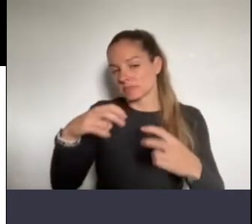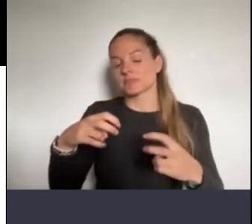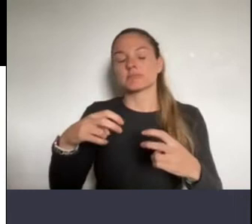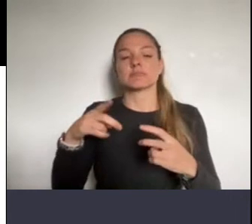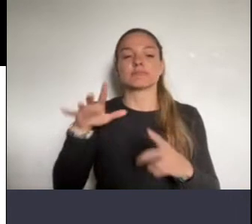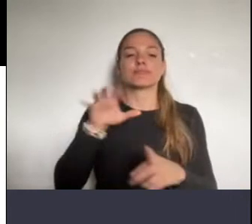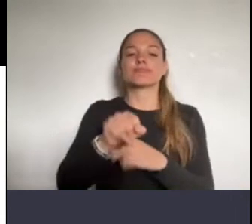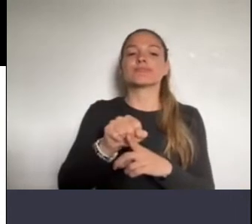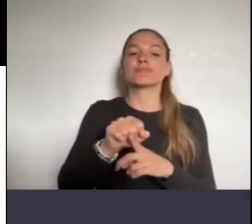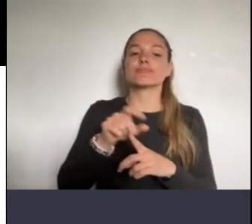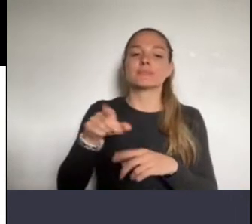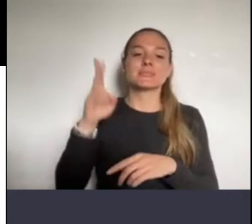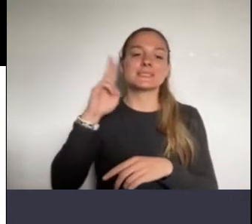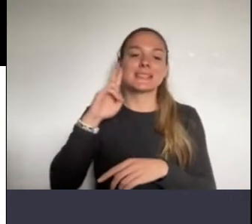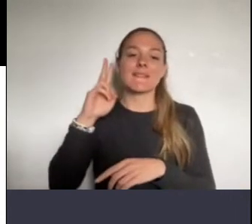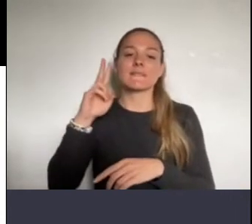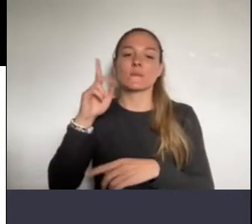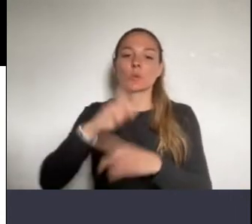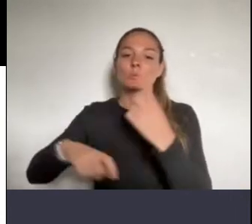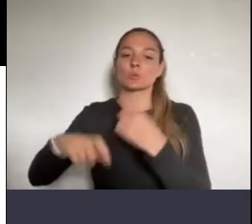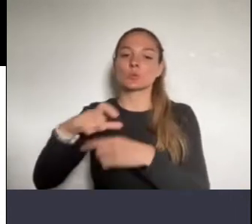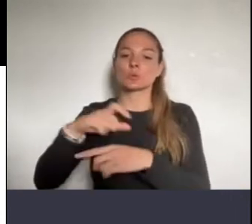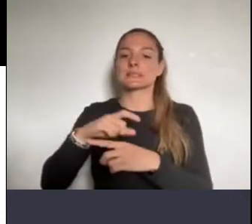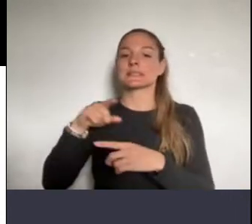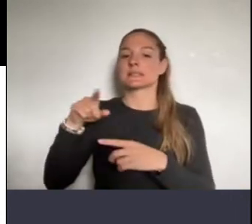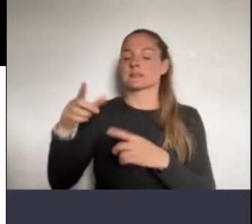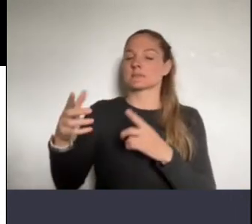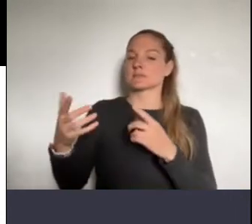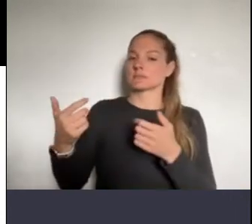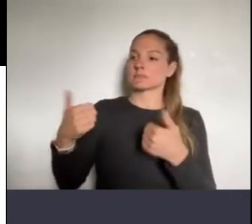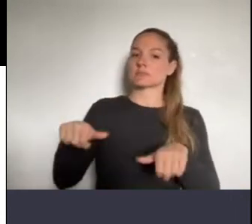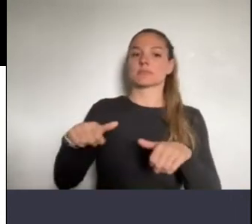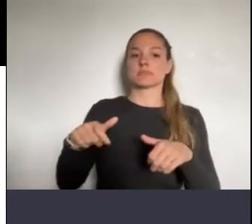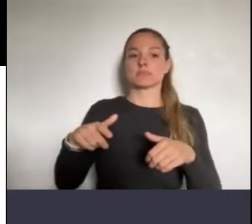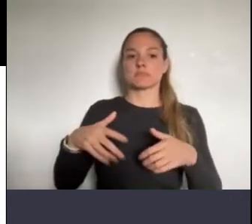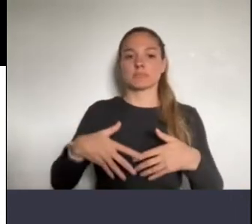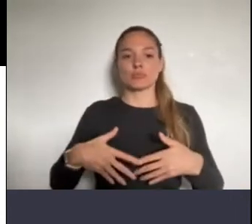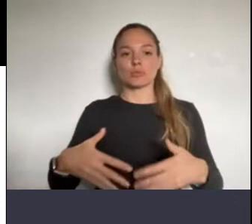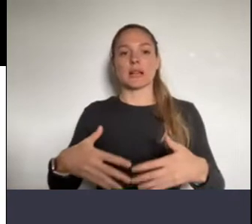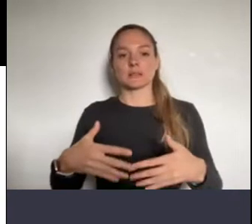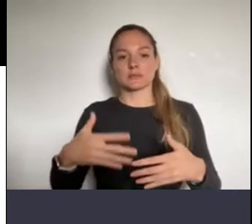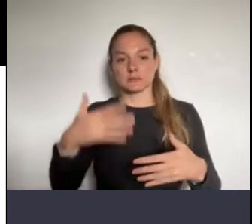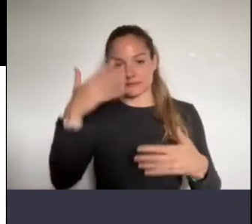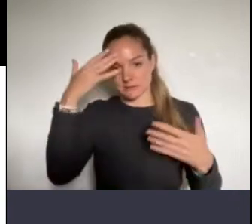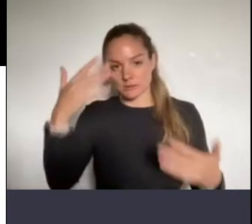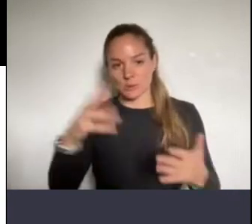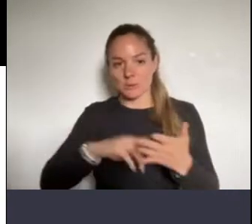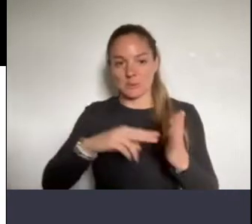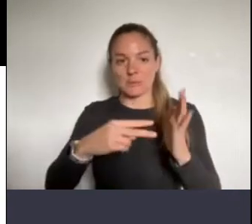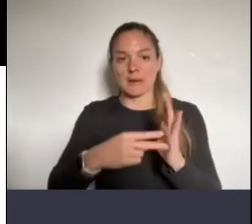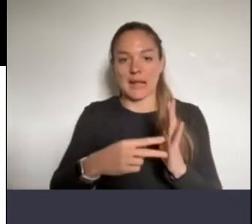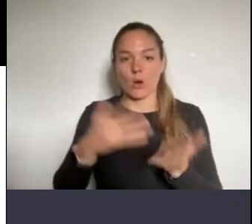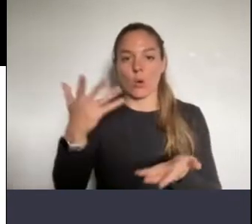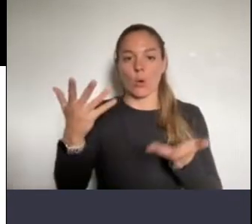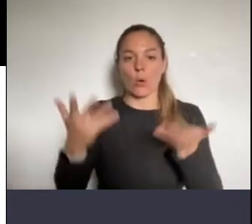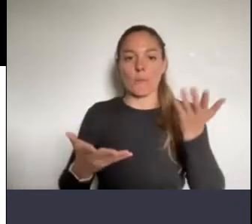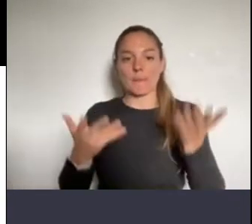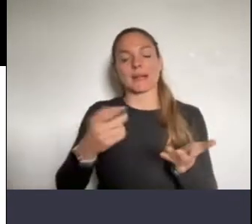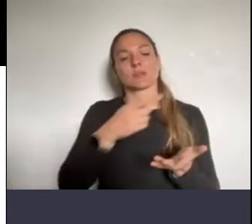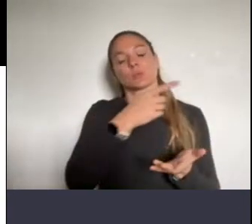identified that the deaf community experiences higher rates of unplanned pregnancy and STIs compared to the rest of the population.